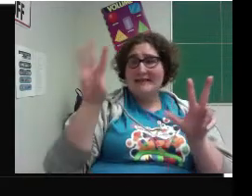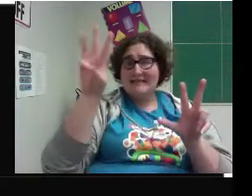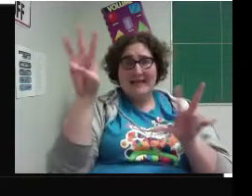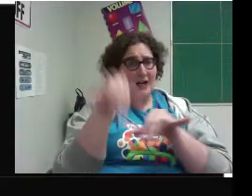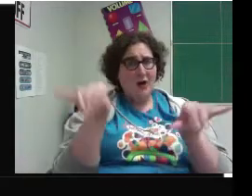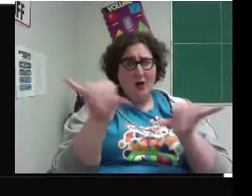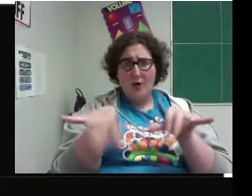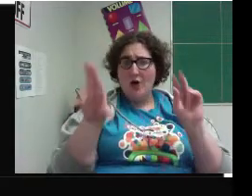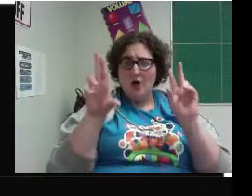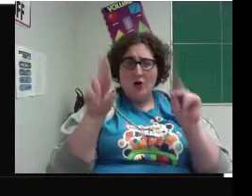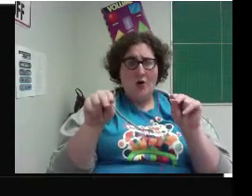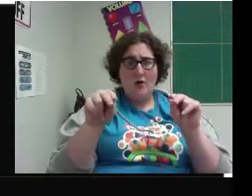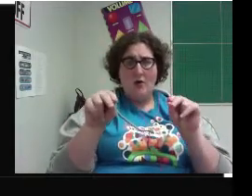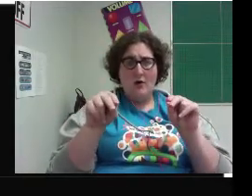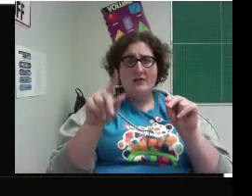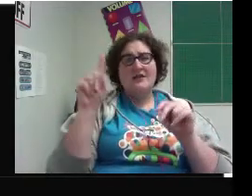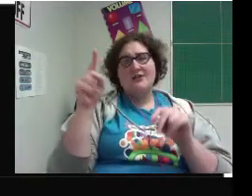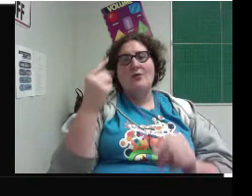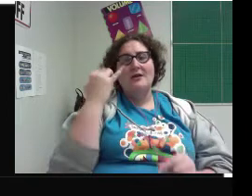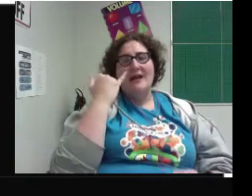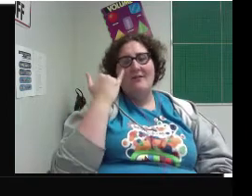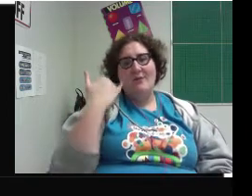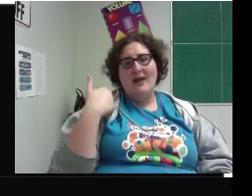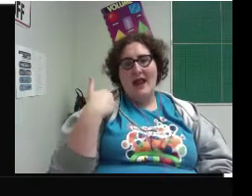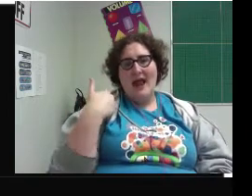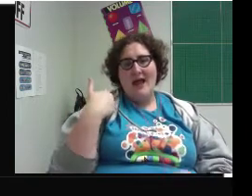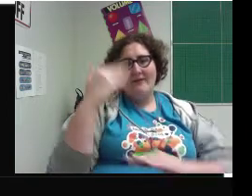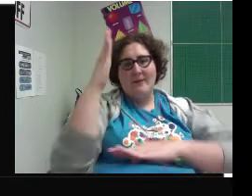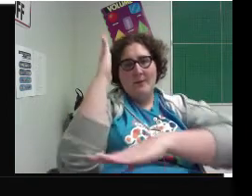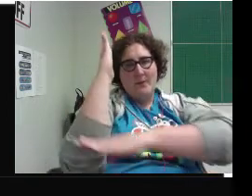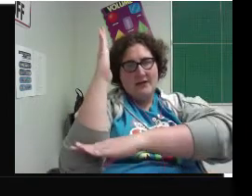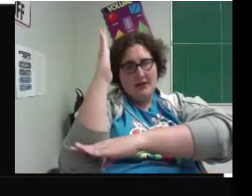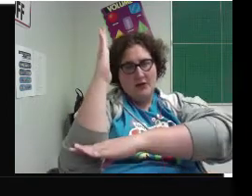only time 3 and 6 would be congruent is if we have perpendicular lines.